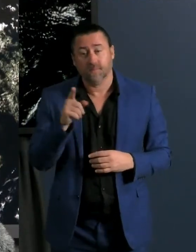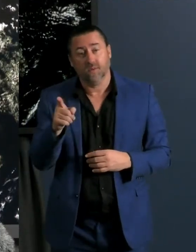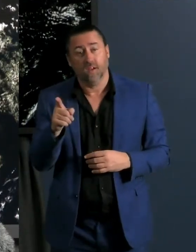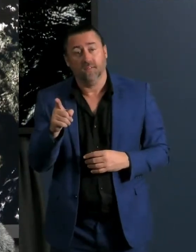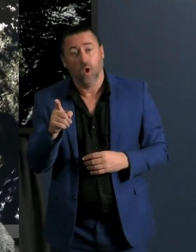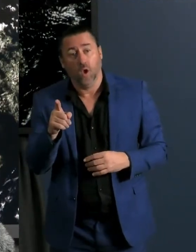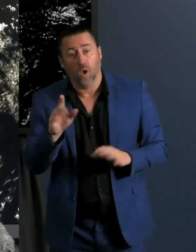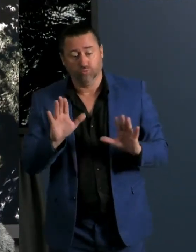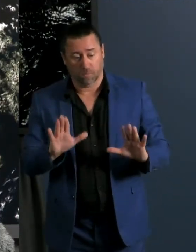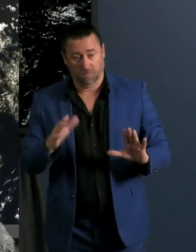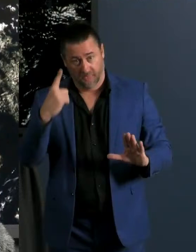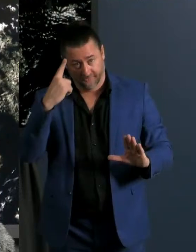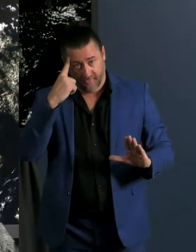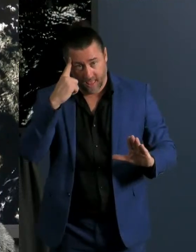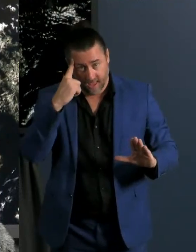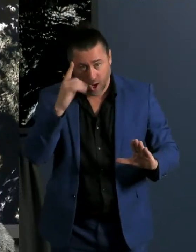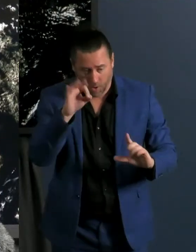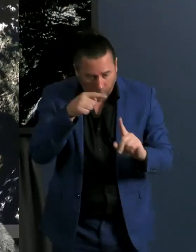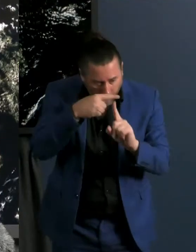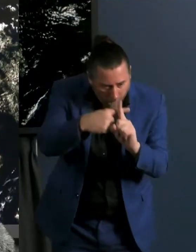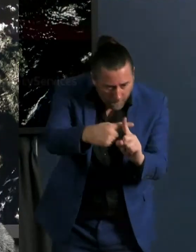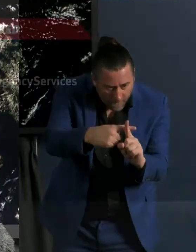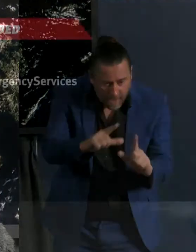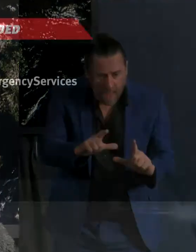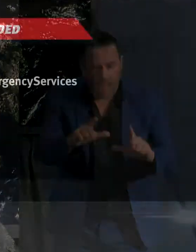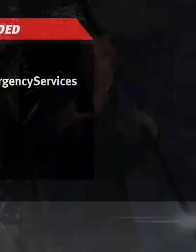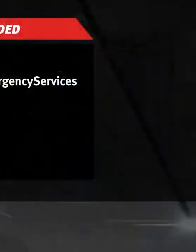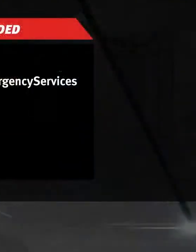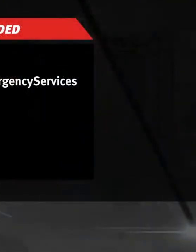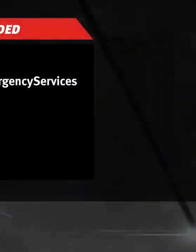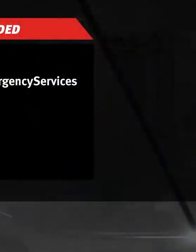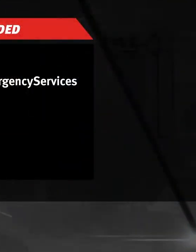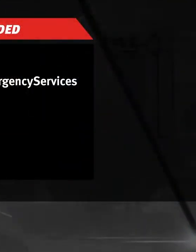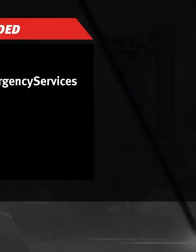back and look at it, we resolved that situation